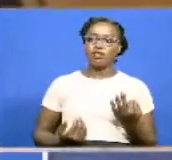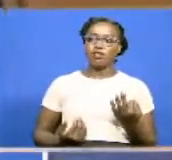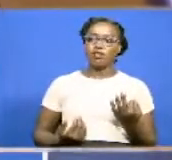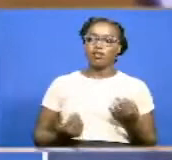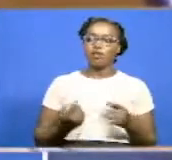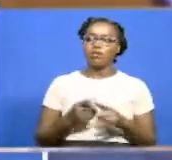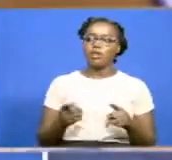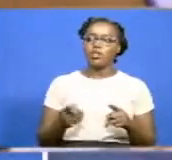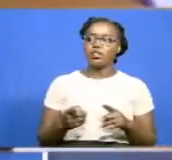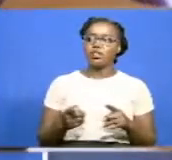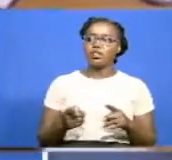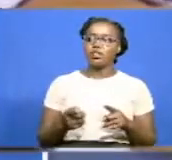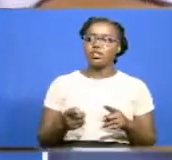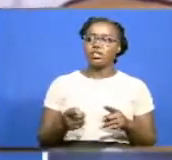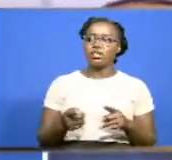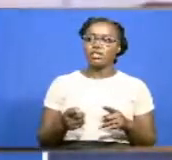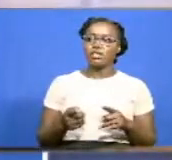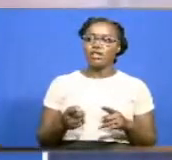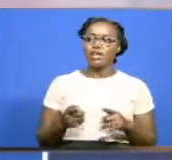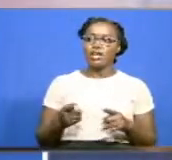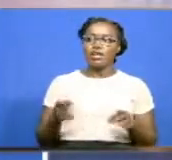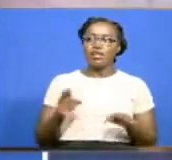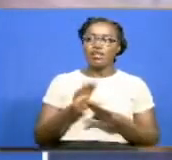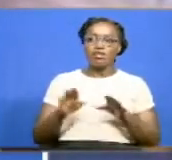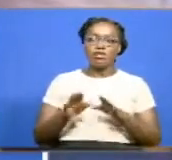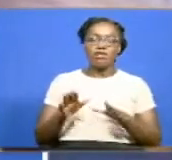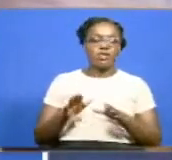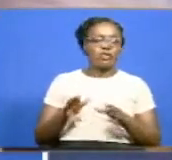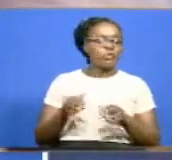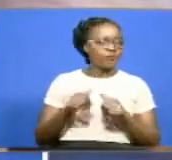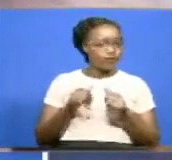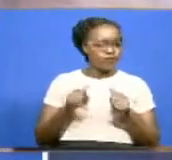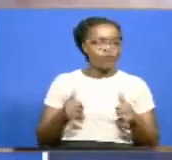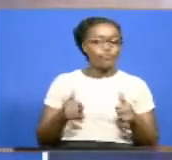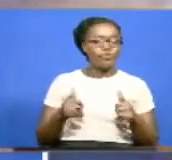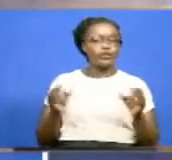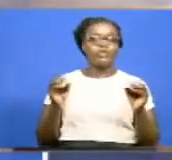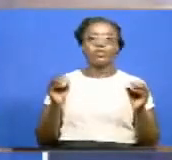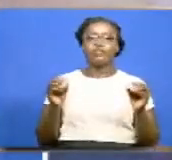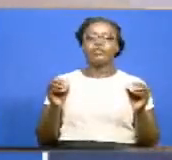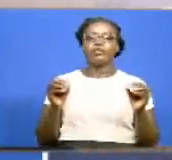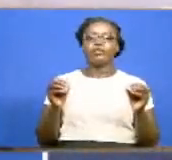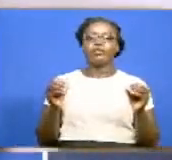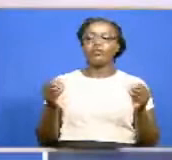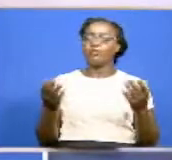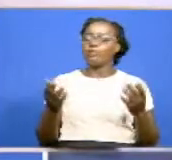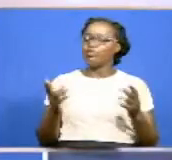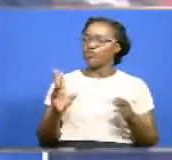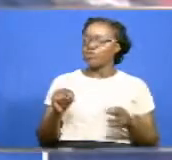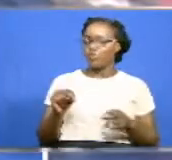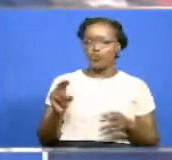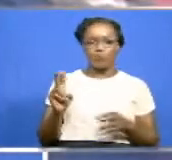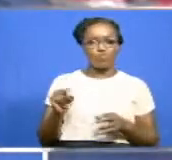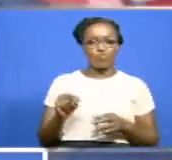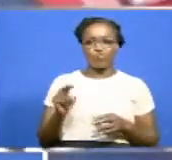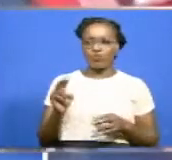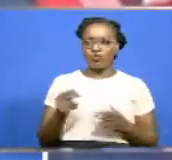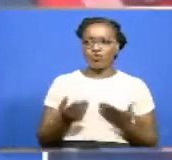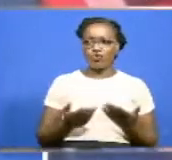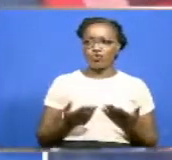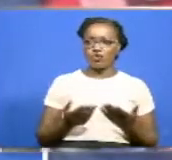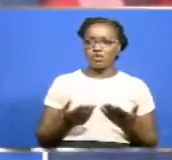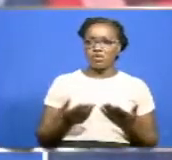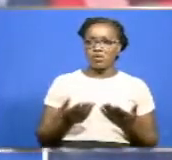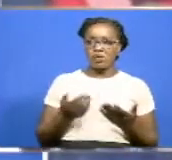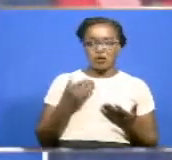However, all has not been rosy after the family, who already have a 7-year-old daughter, increased their family size. Sikuwa